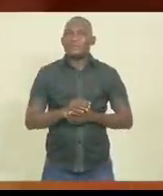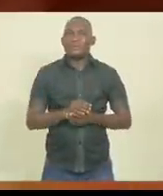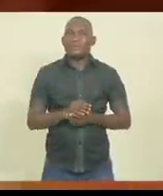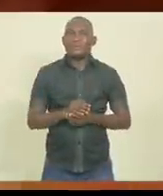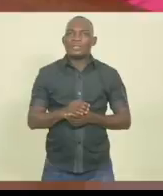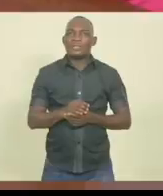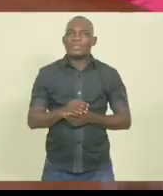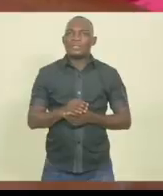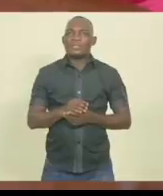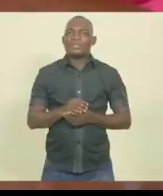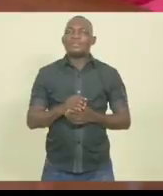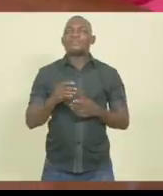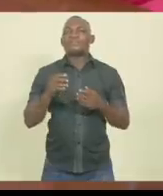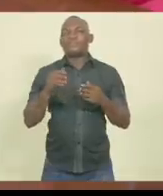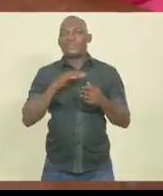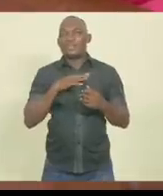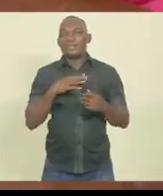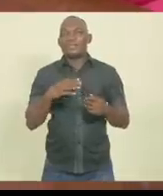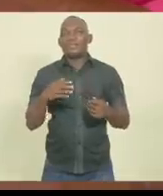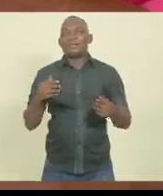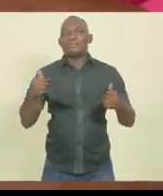Let's toast.